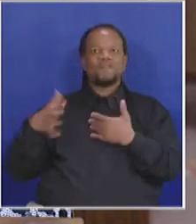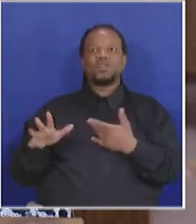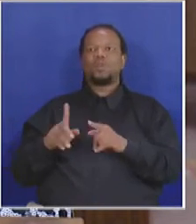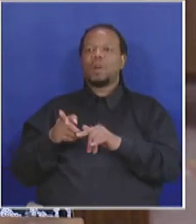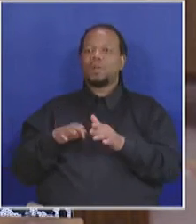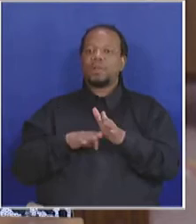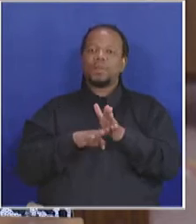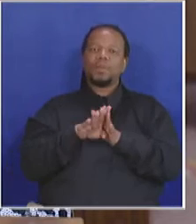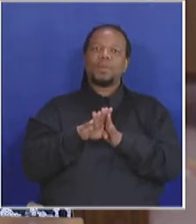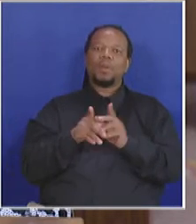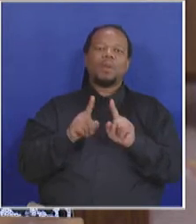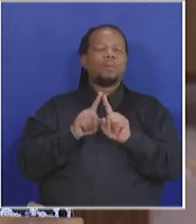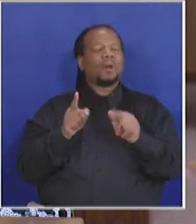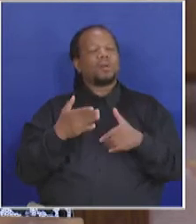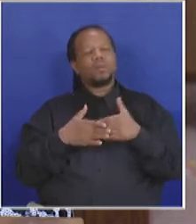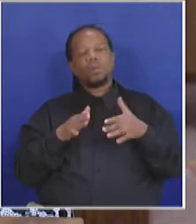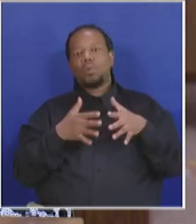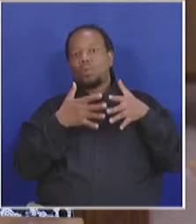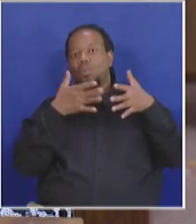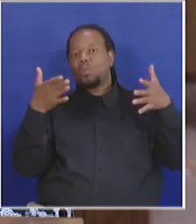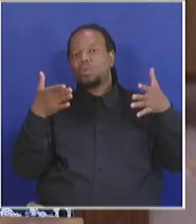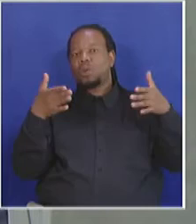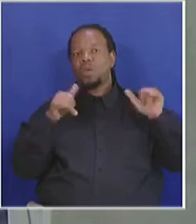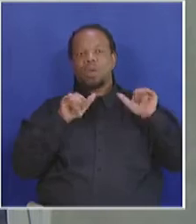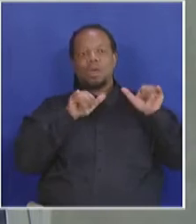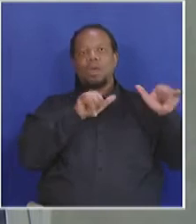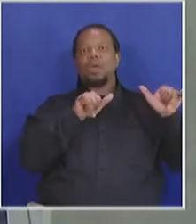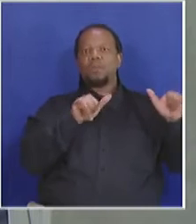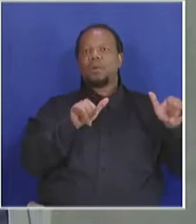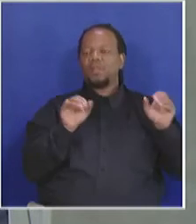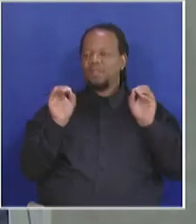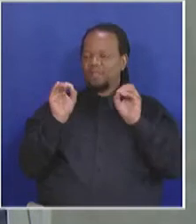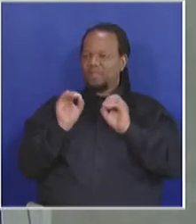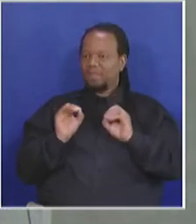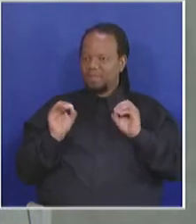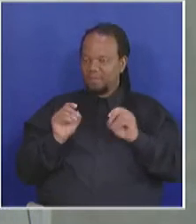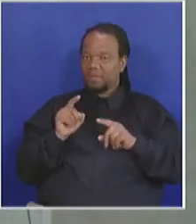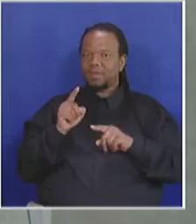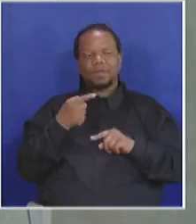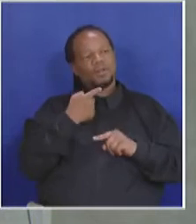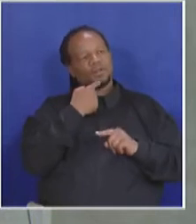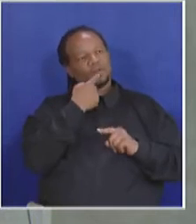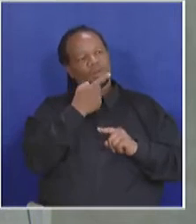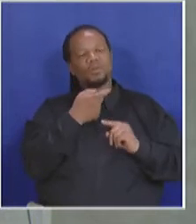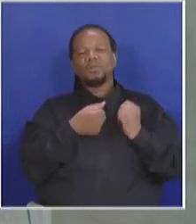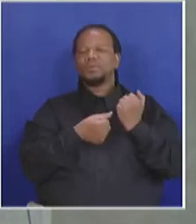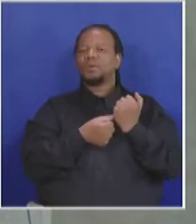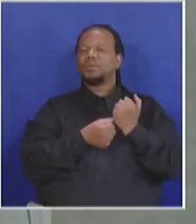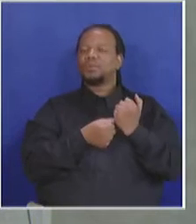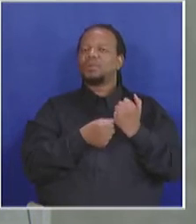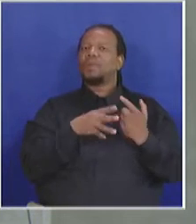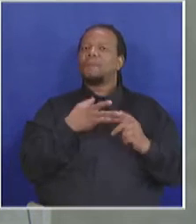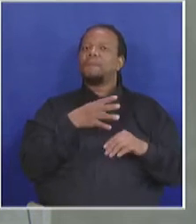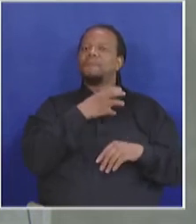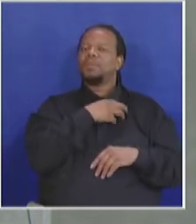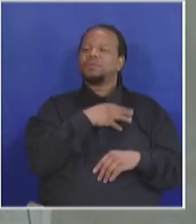bulk earthworks, but yet nothing is on site. Mention this, Deputy Minister. Chairperson, the ANC cannot